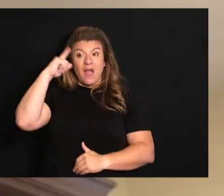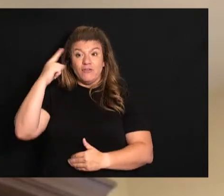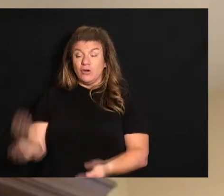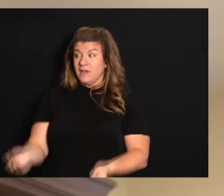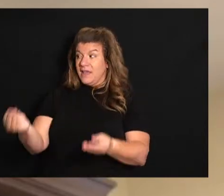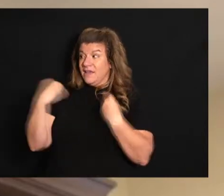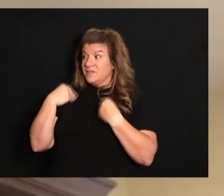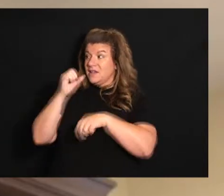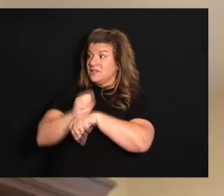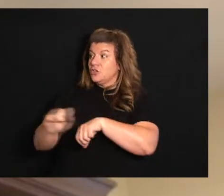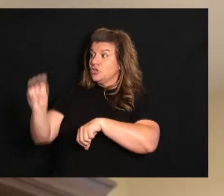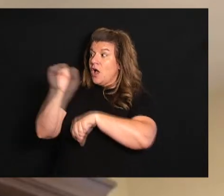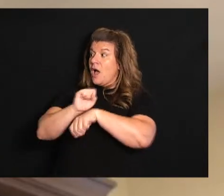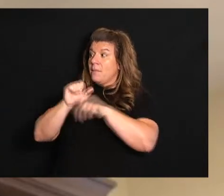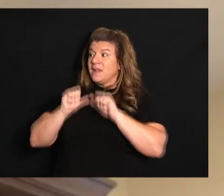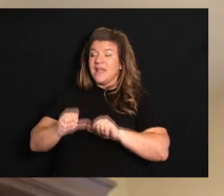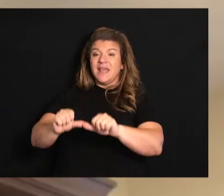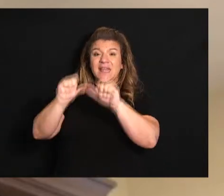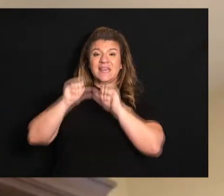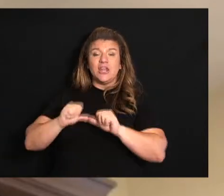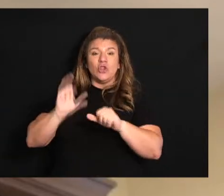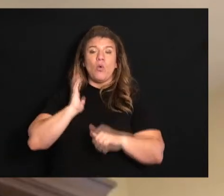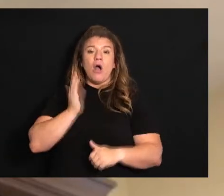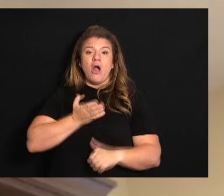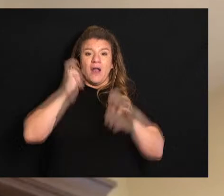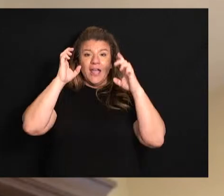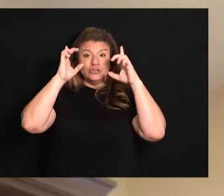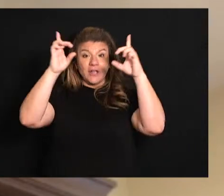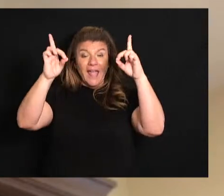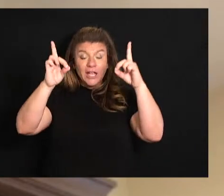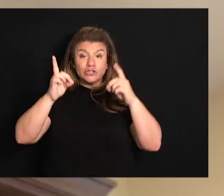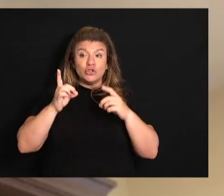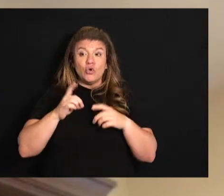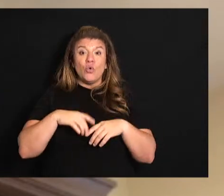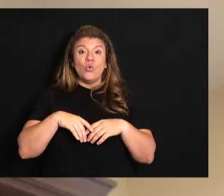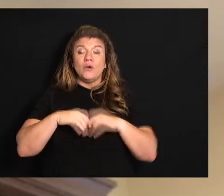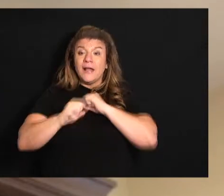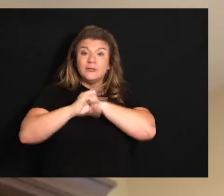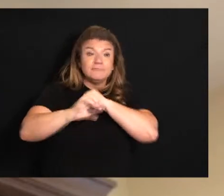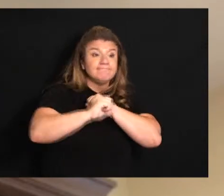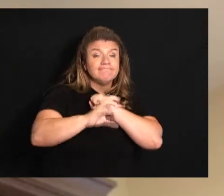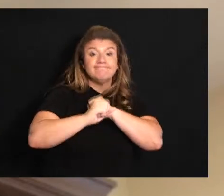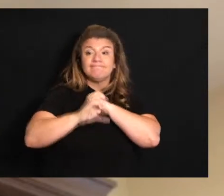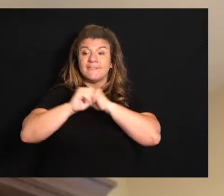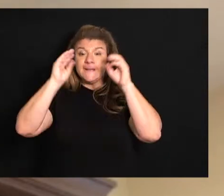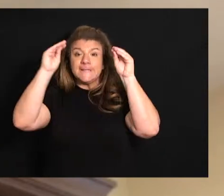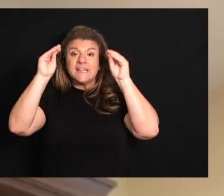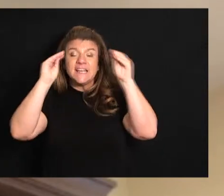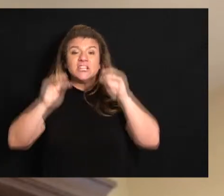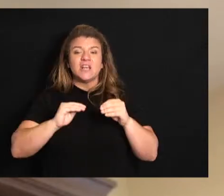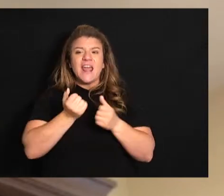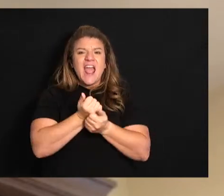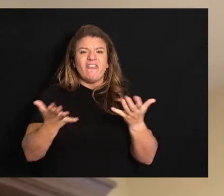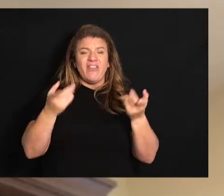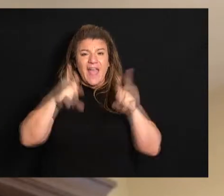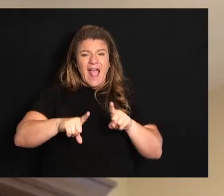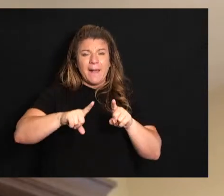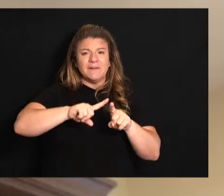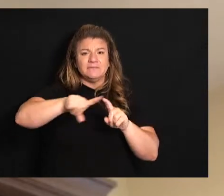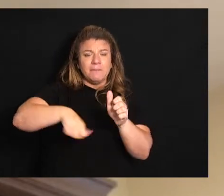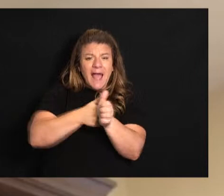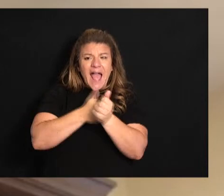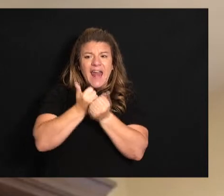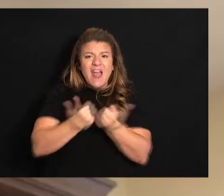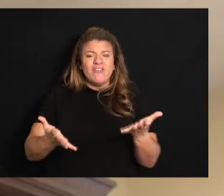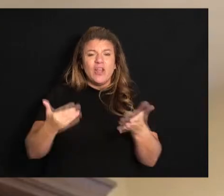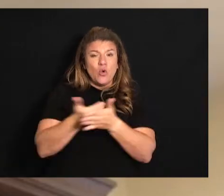continue to keep up our education campaigns, our logistics that goes on behind the scenes. So when new